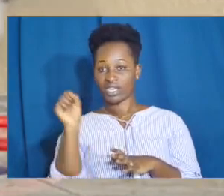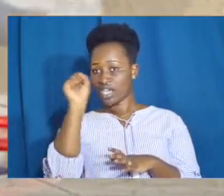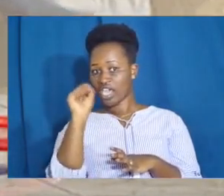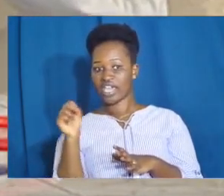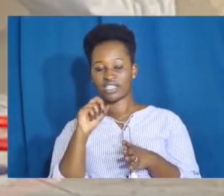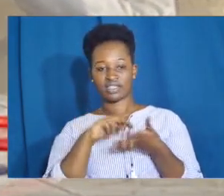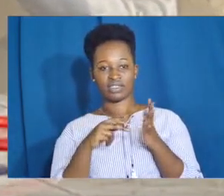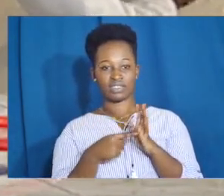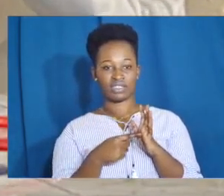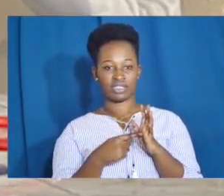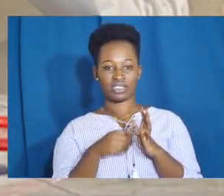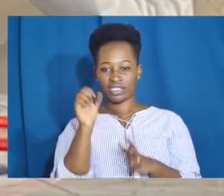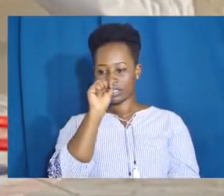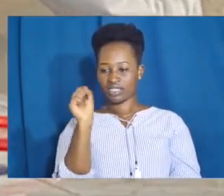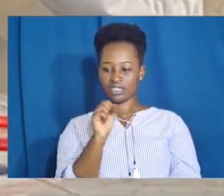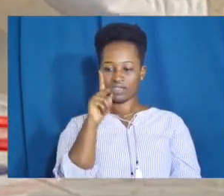S stands for species.